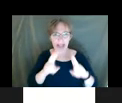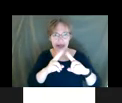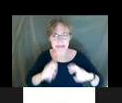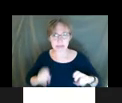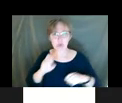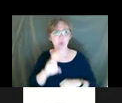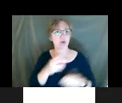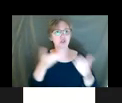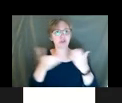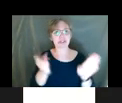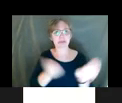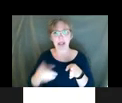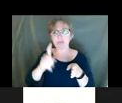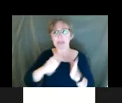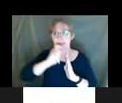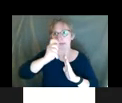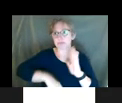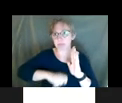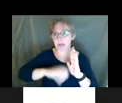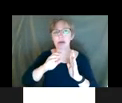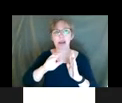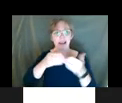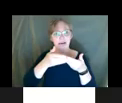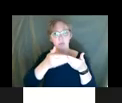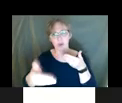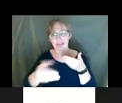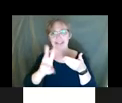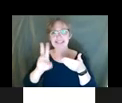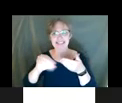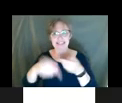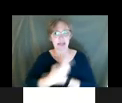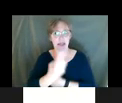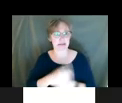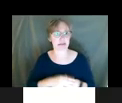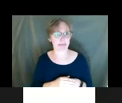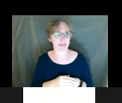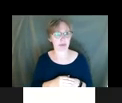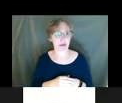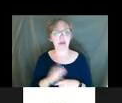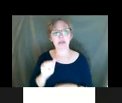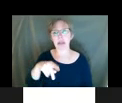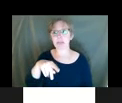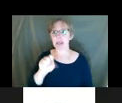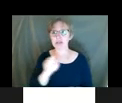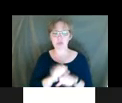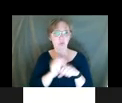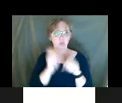by APS within 60 days of a referral. The APS worker assesses the